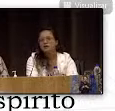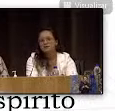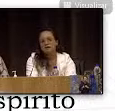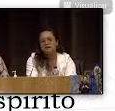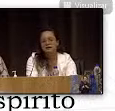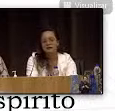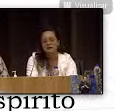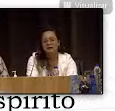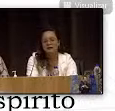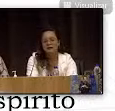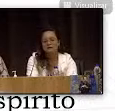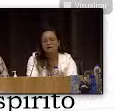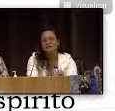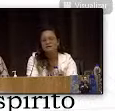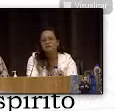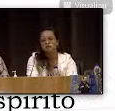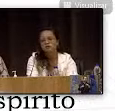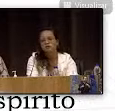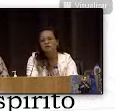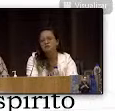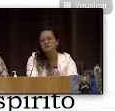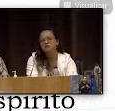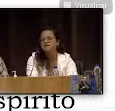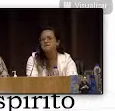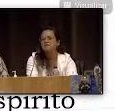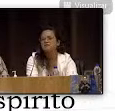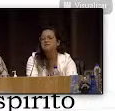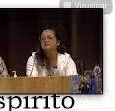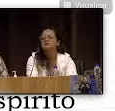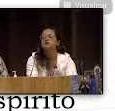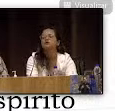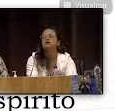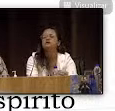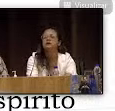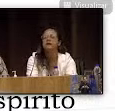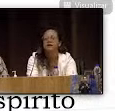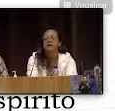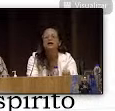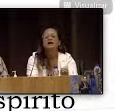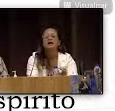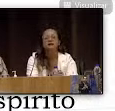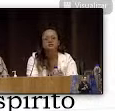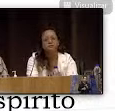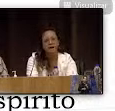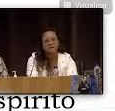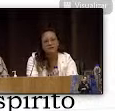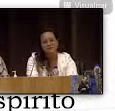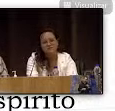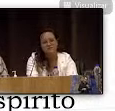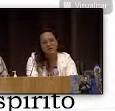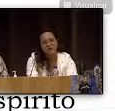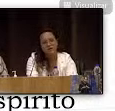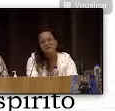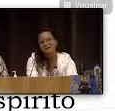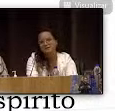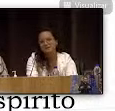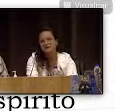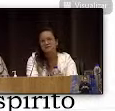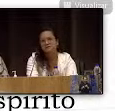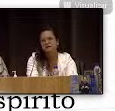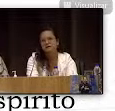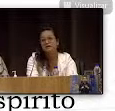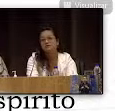for regulation. And our whole structure for emergency rooms became